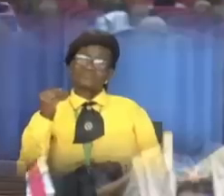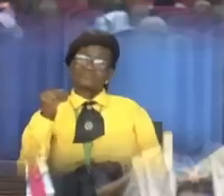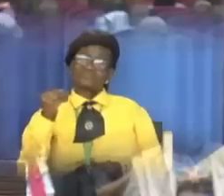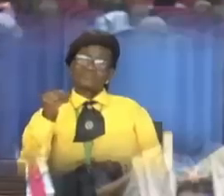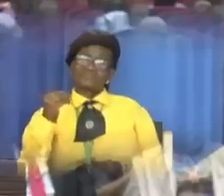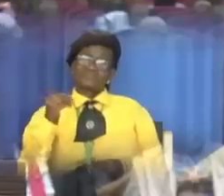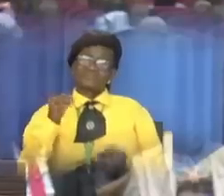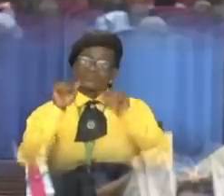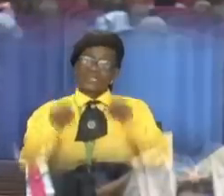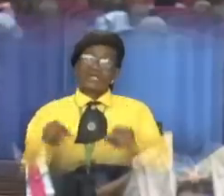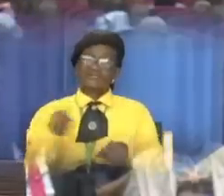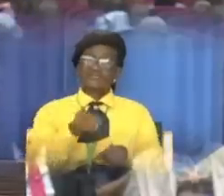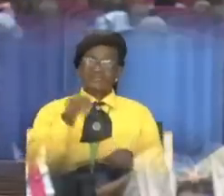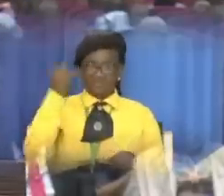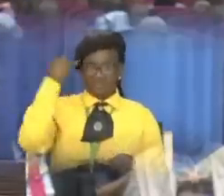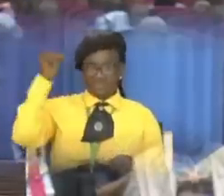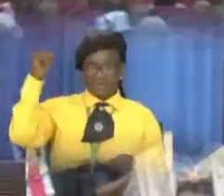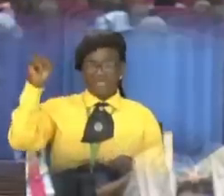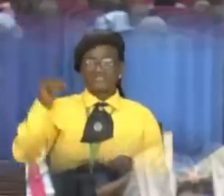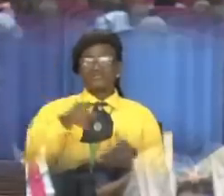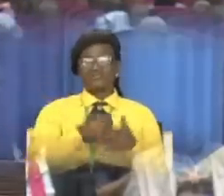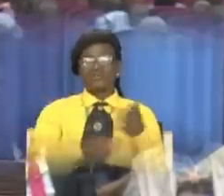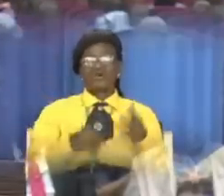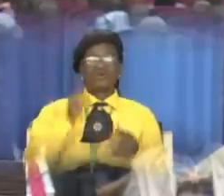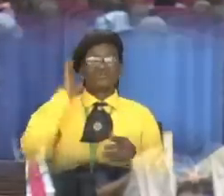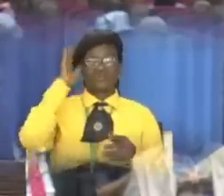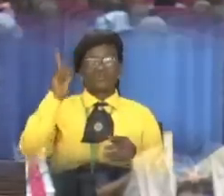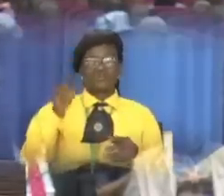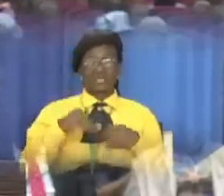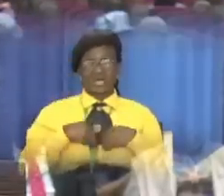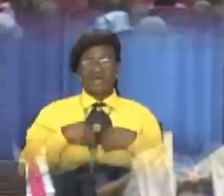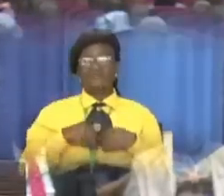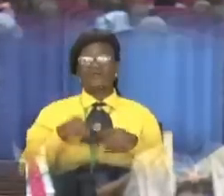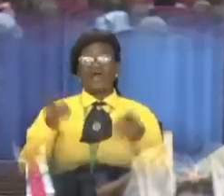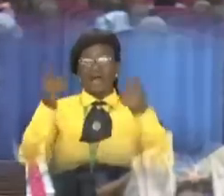Can you imagine what would have happened if the enemy had been pursuing?